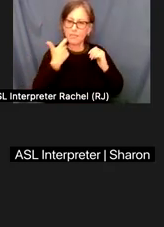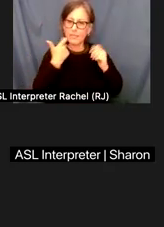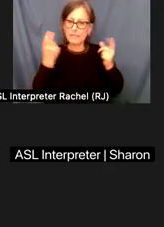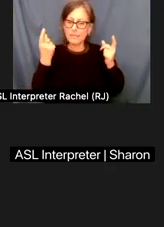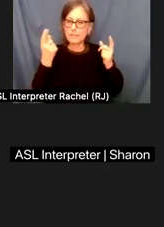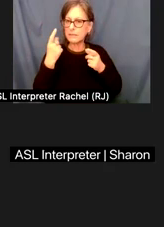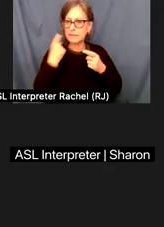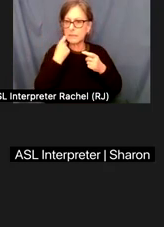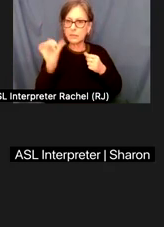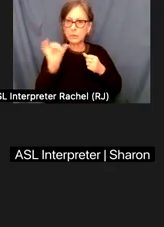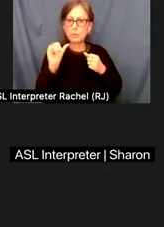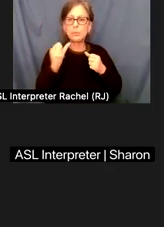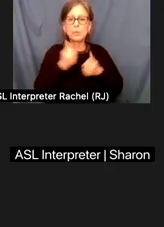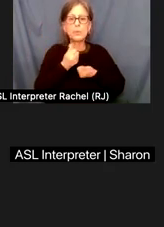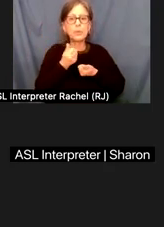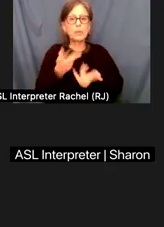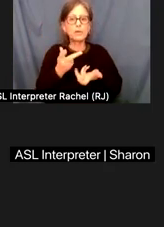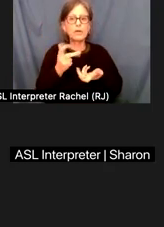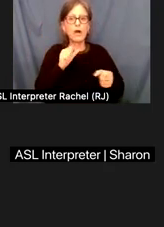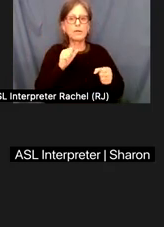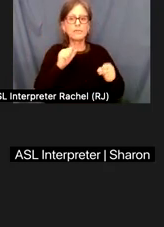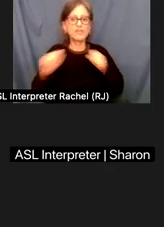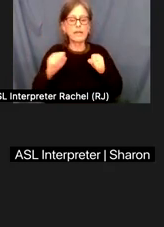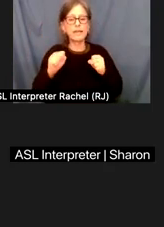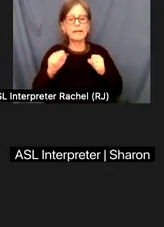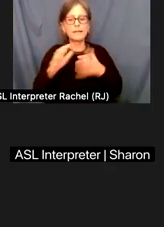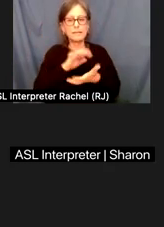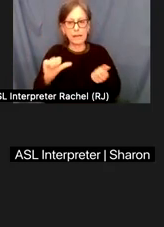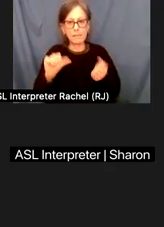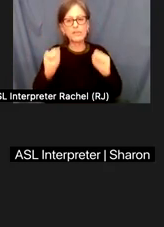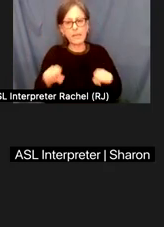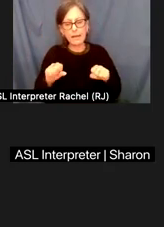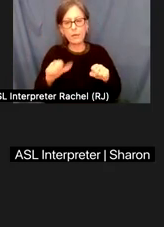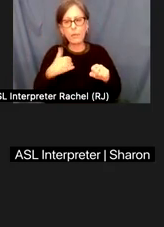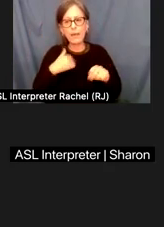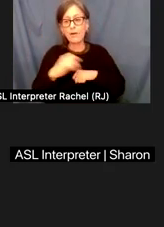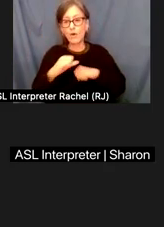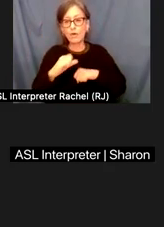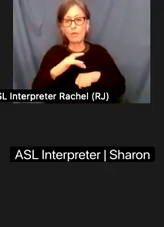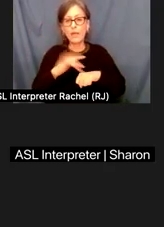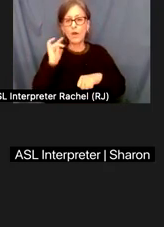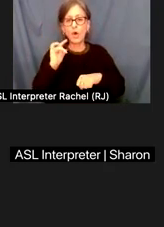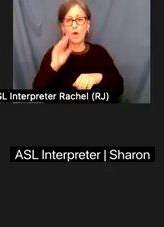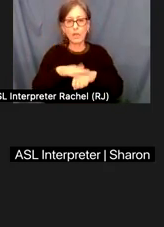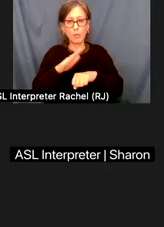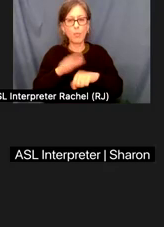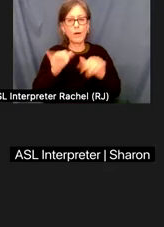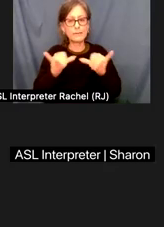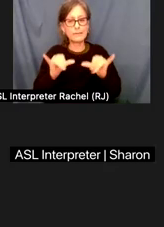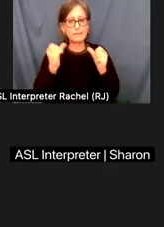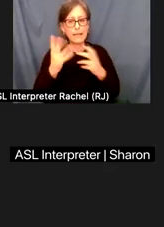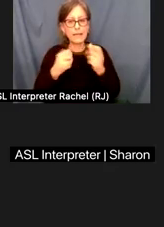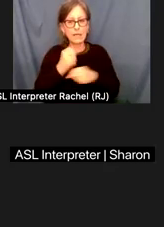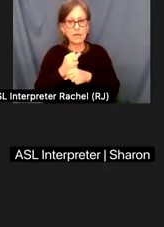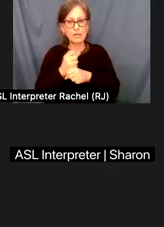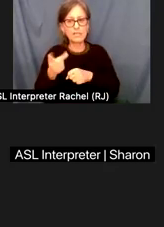can cause strong shaking and damage. So that gives them, they've had an earthquake early warning system for many years that they'll have